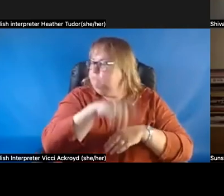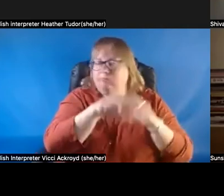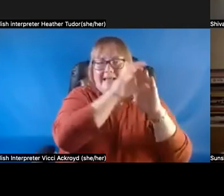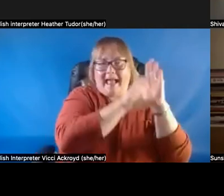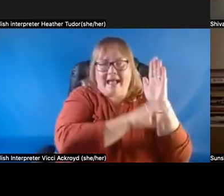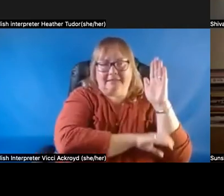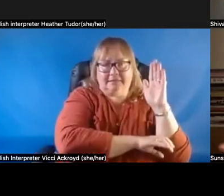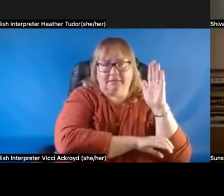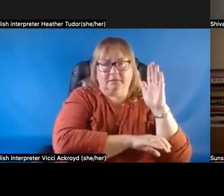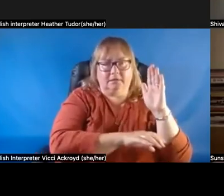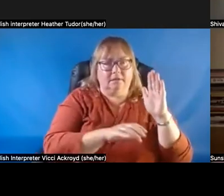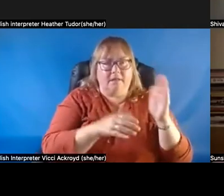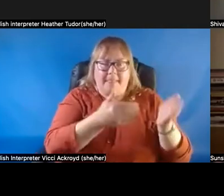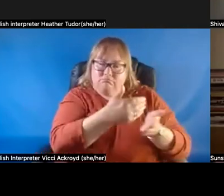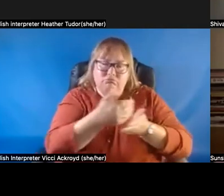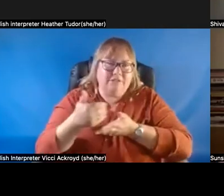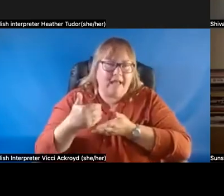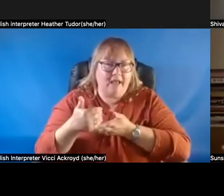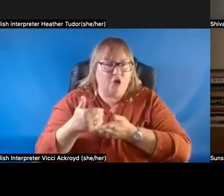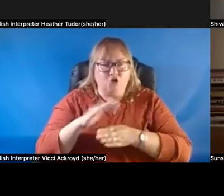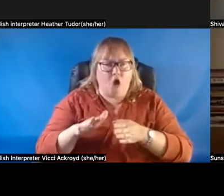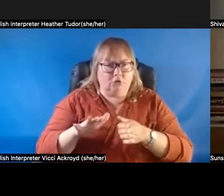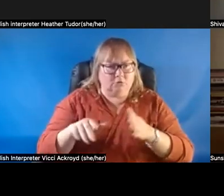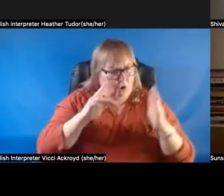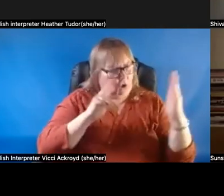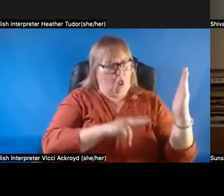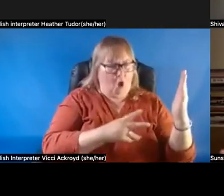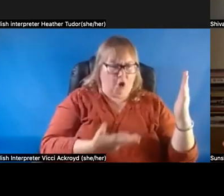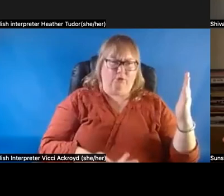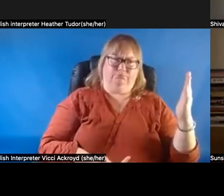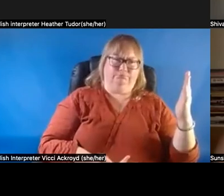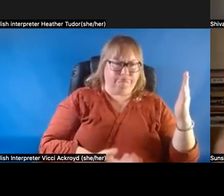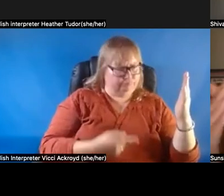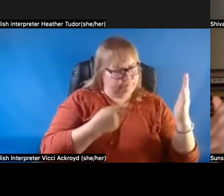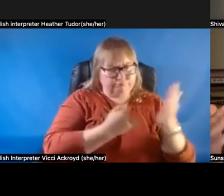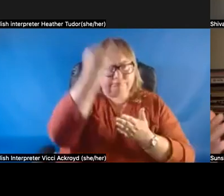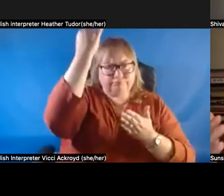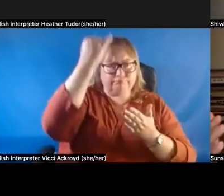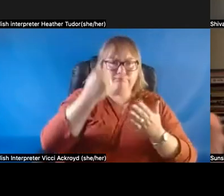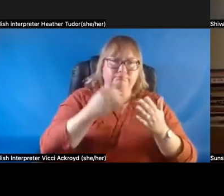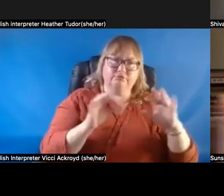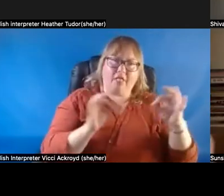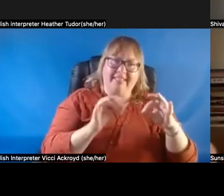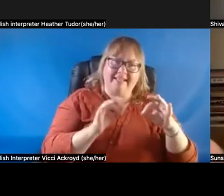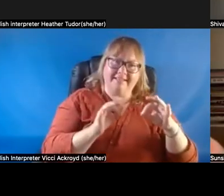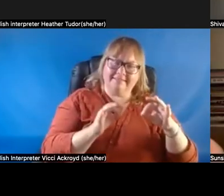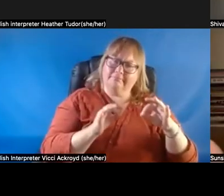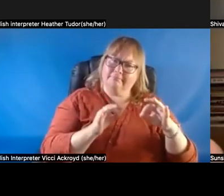confronting in any way the difficulties that caste brings to